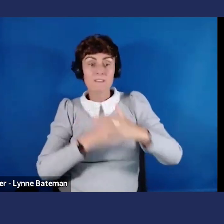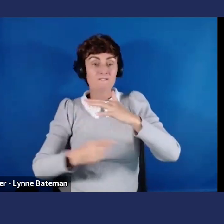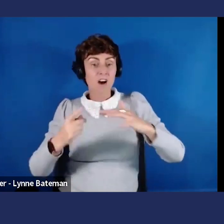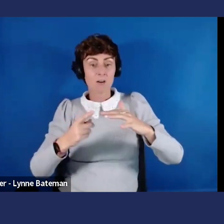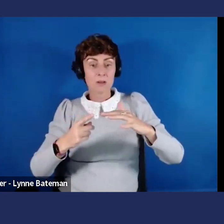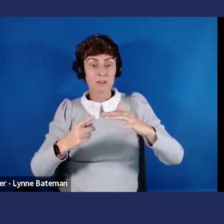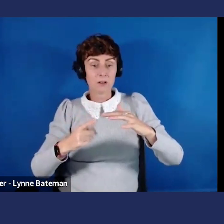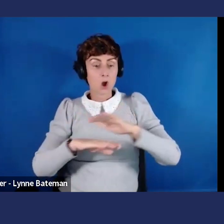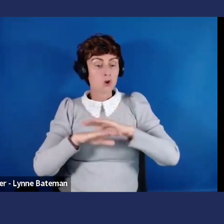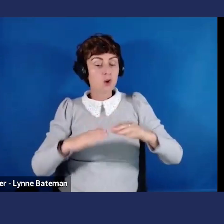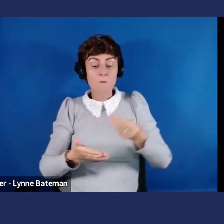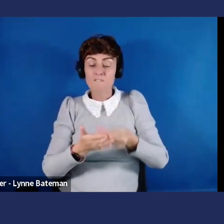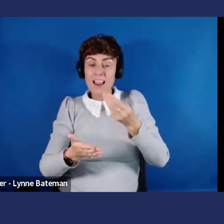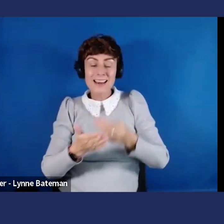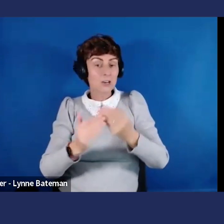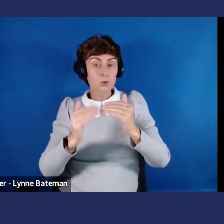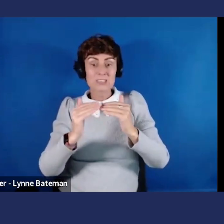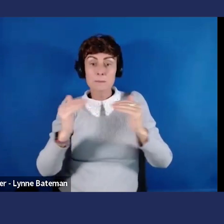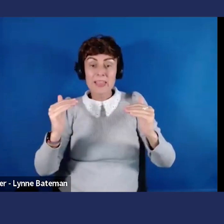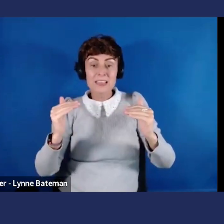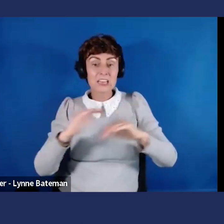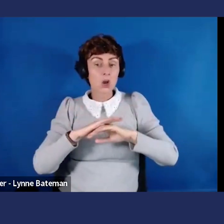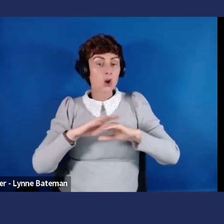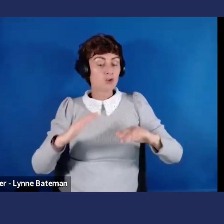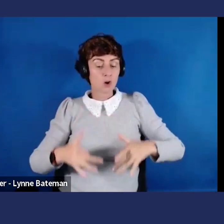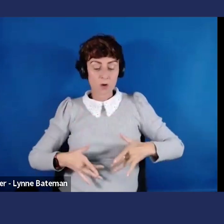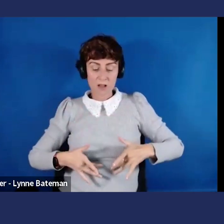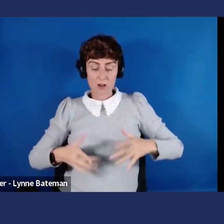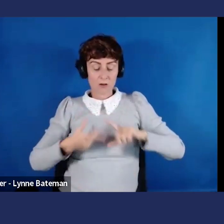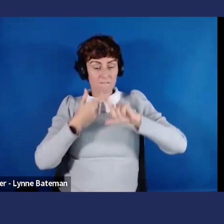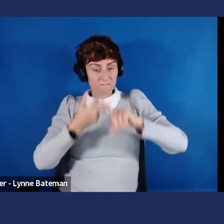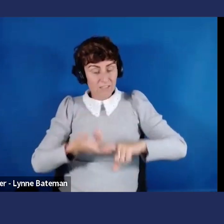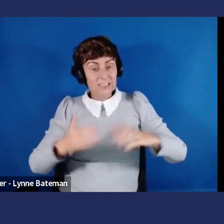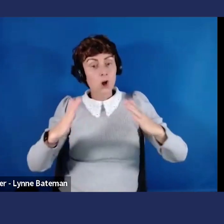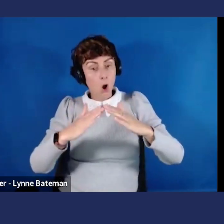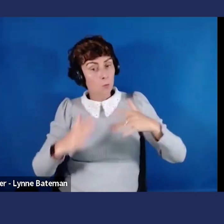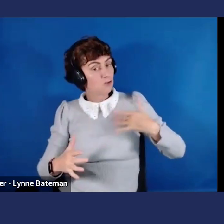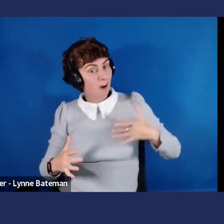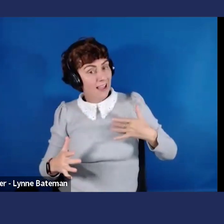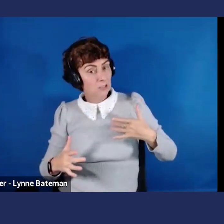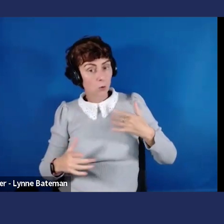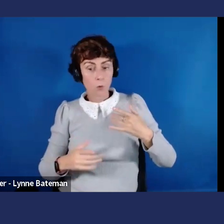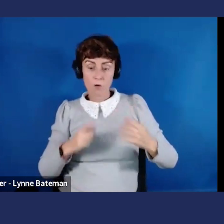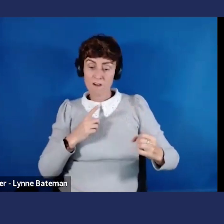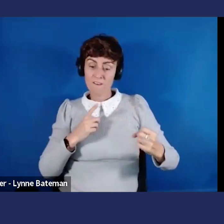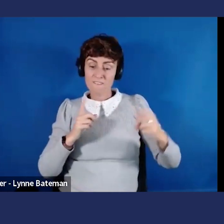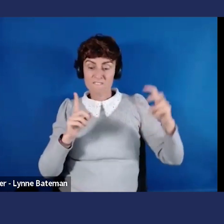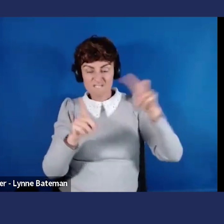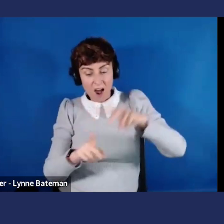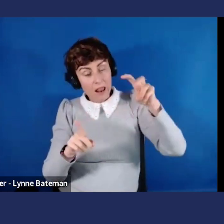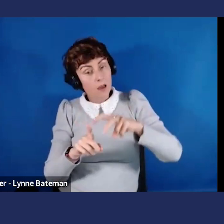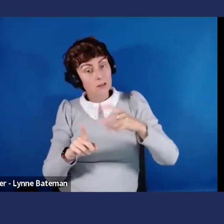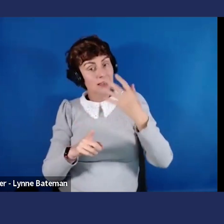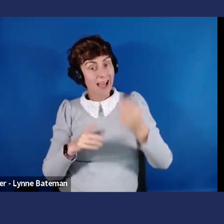no financial stability, no fixed home abode, living in environments with violence, with sexual violence. And these people also are